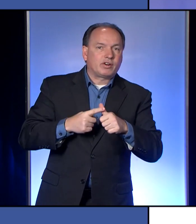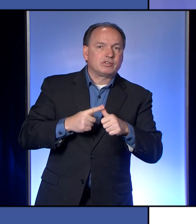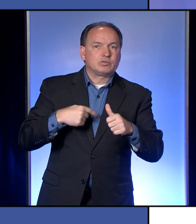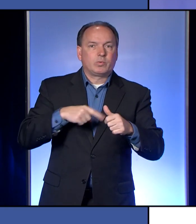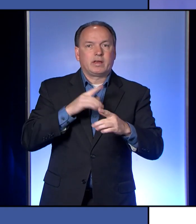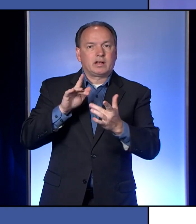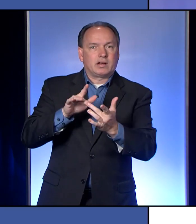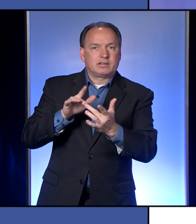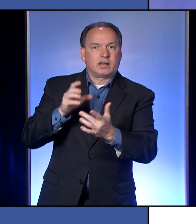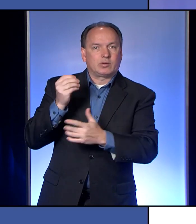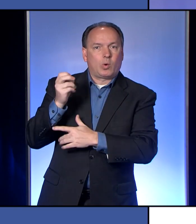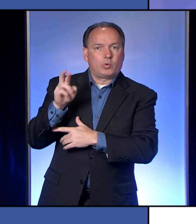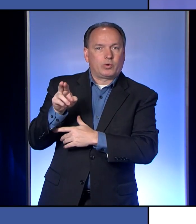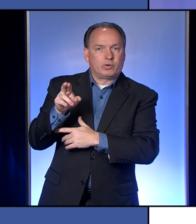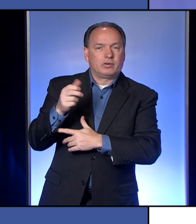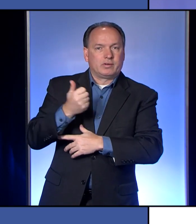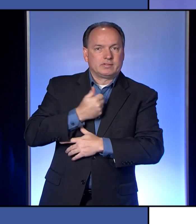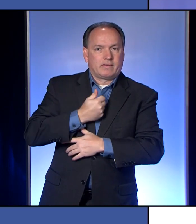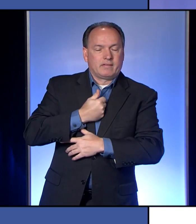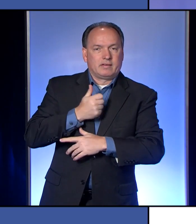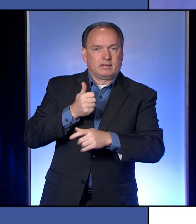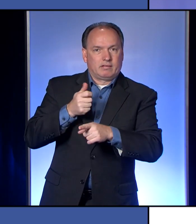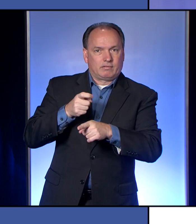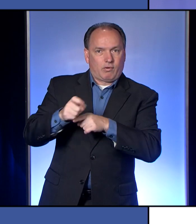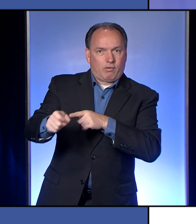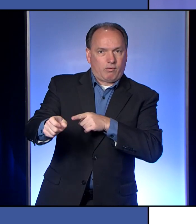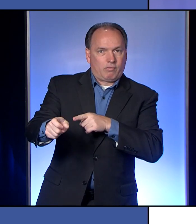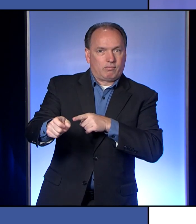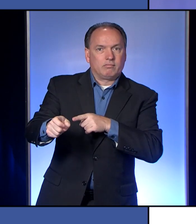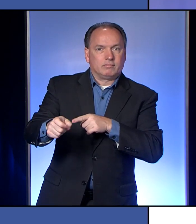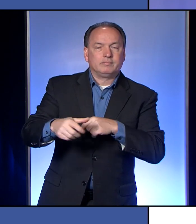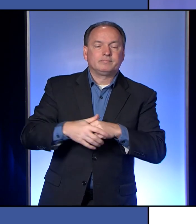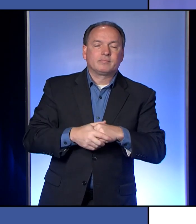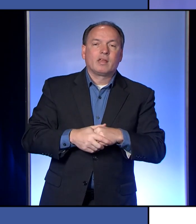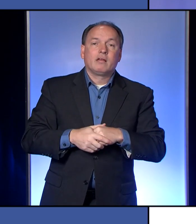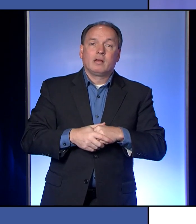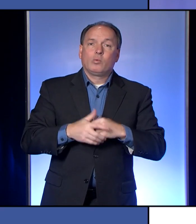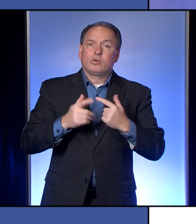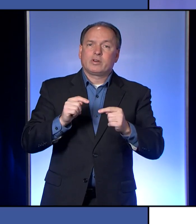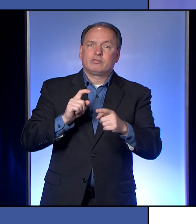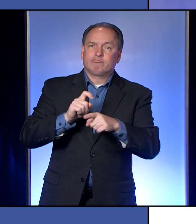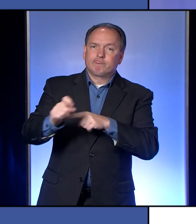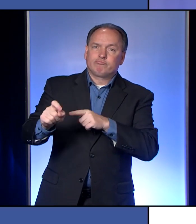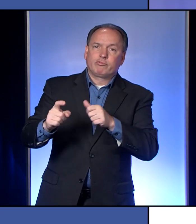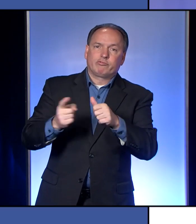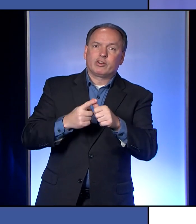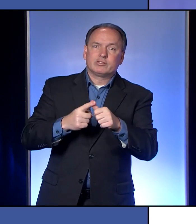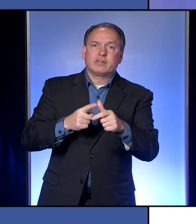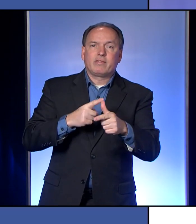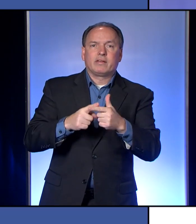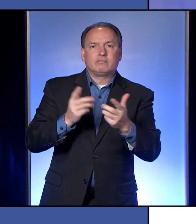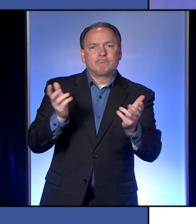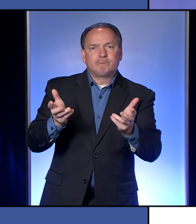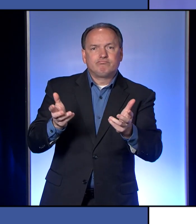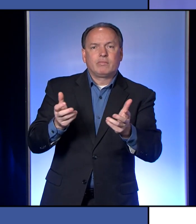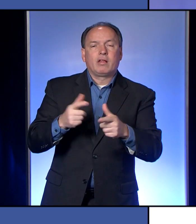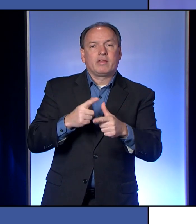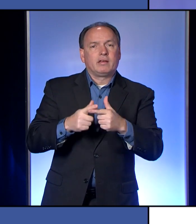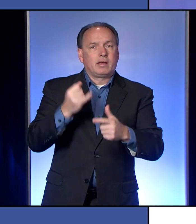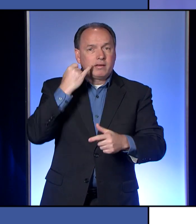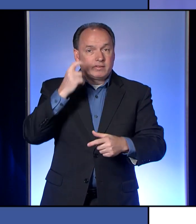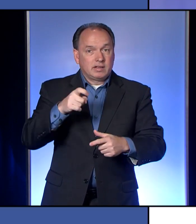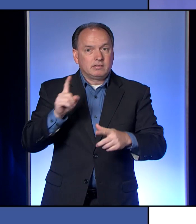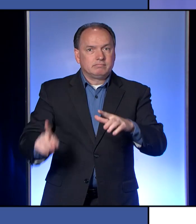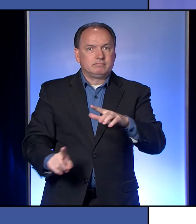we contact that business owner by phone. So we try to reach out by phone and have a conversation. And then if need